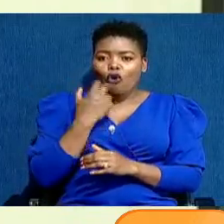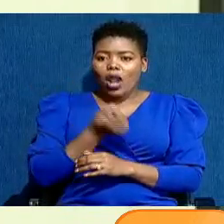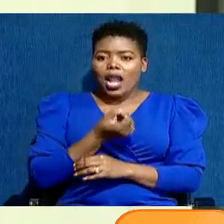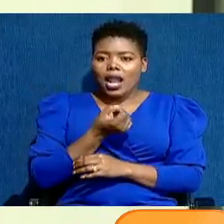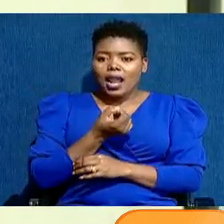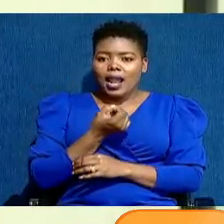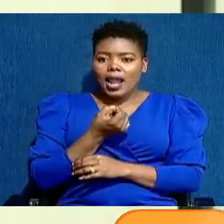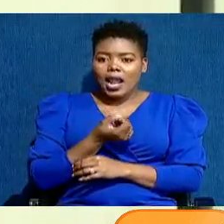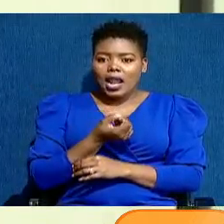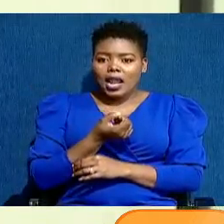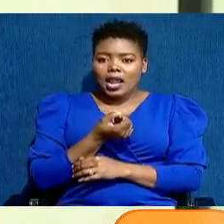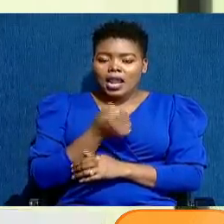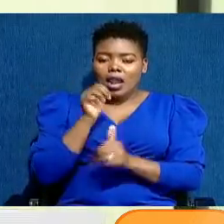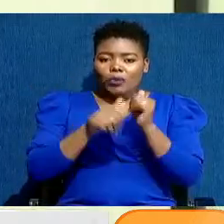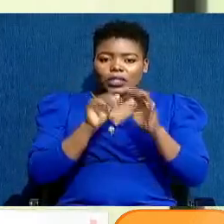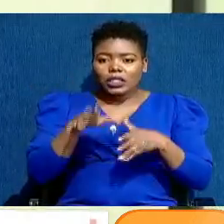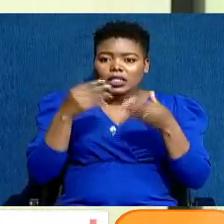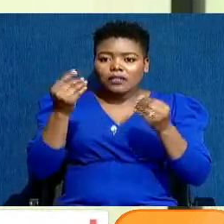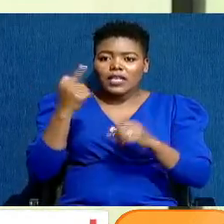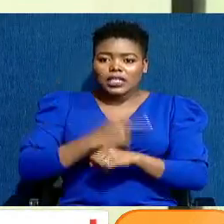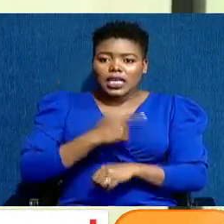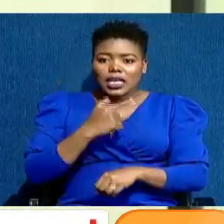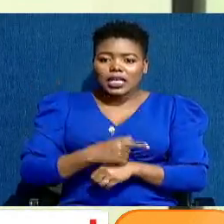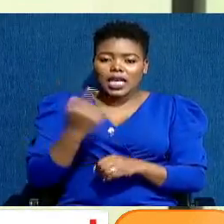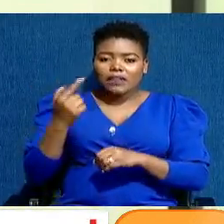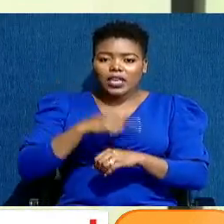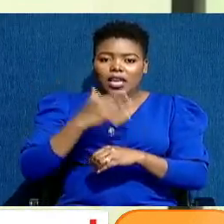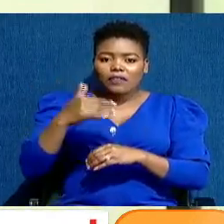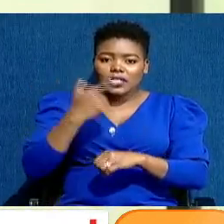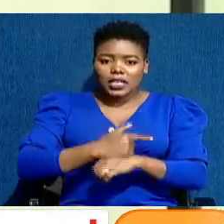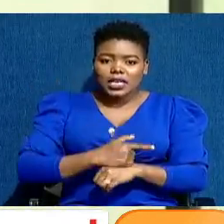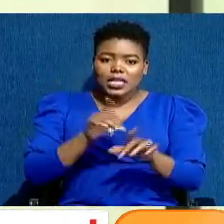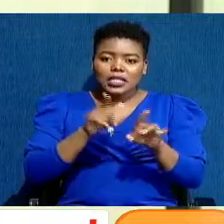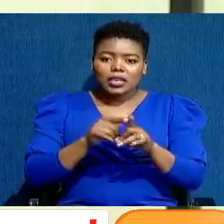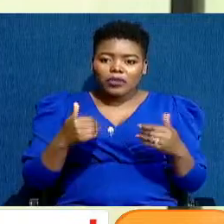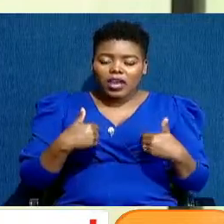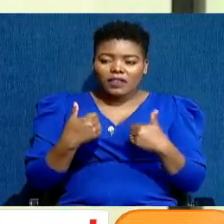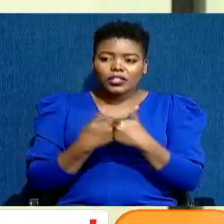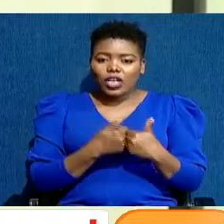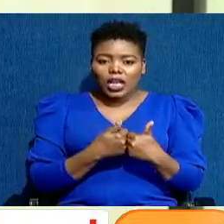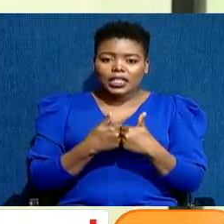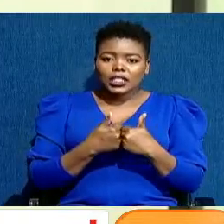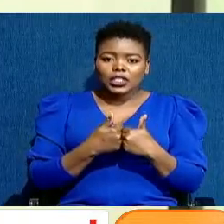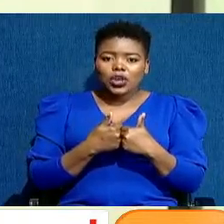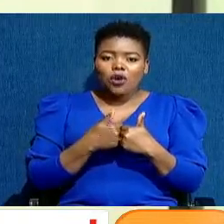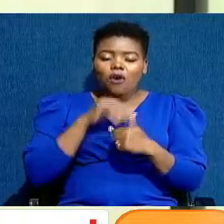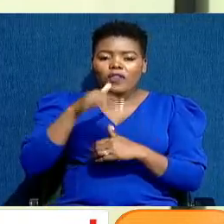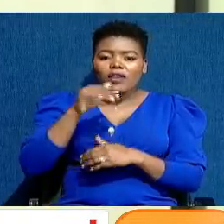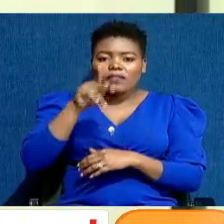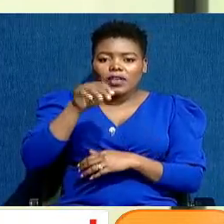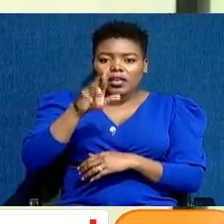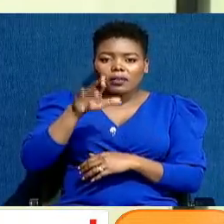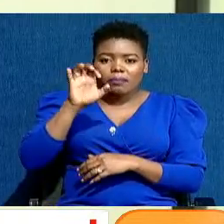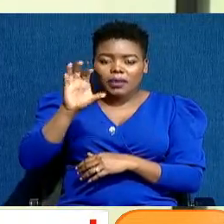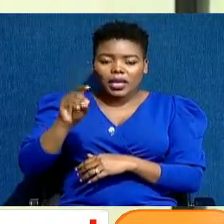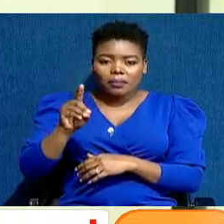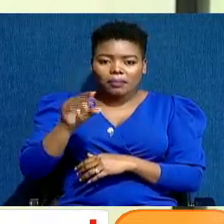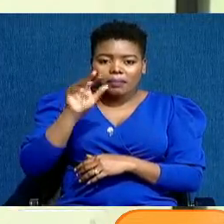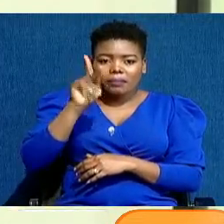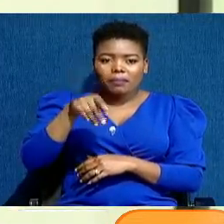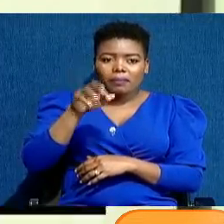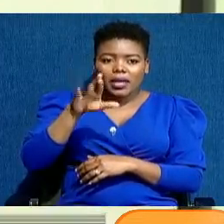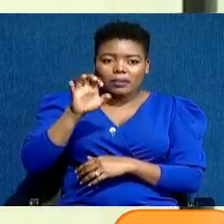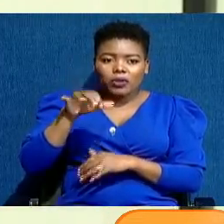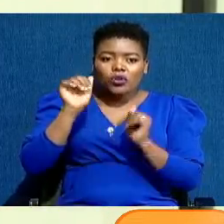pre-exposure prophylaxis, which is given daily. However, the challenge of daily prep is that you may forget